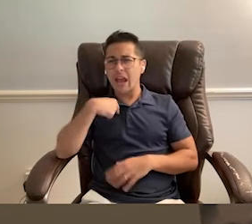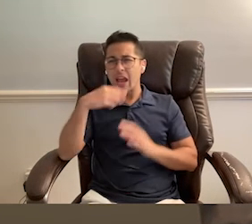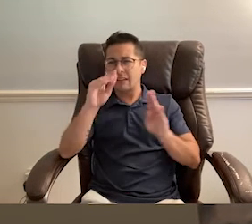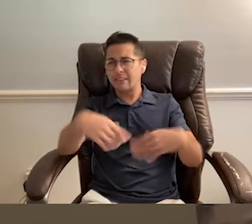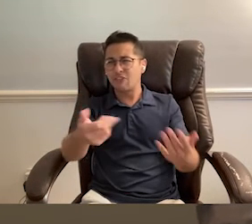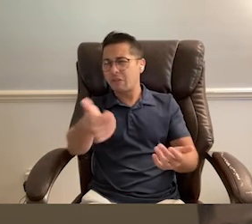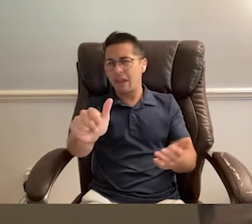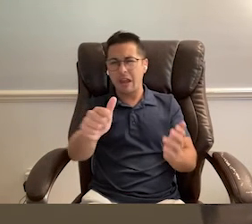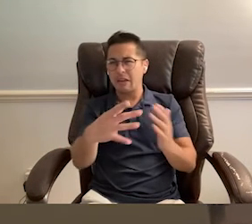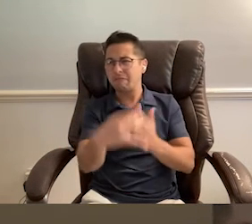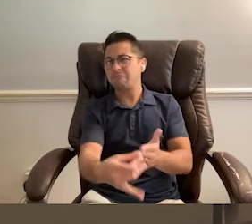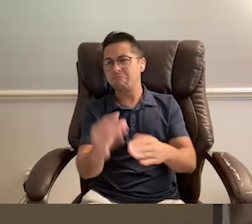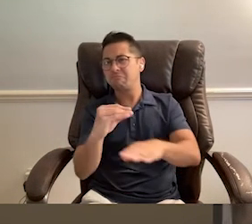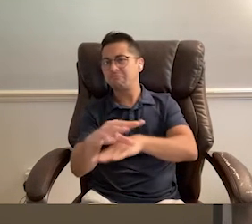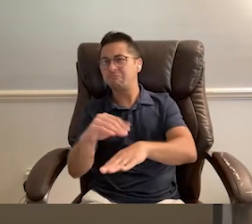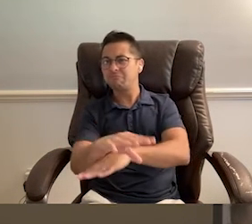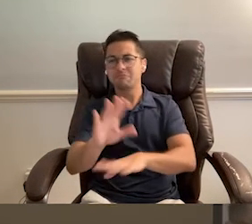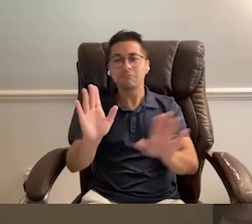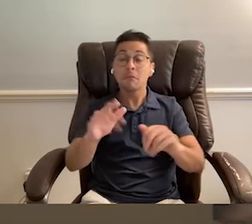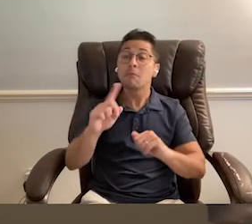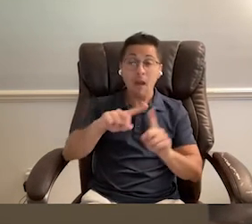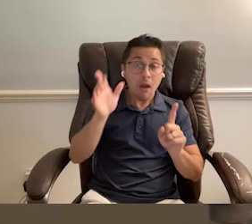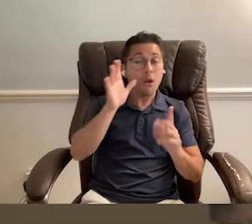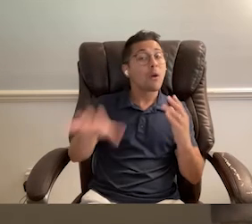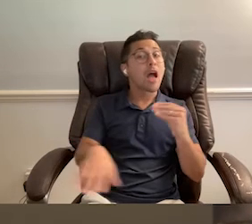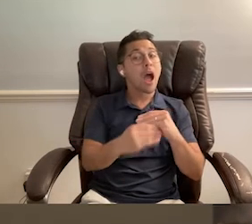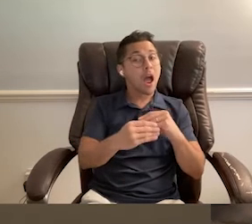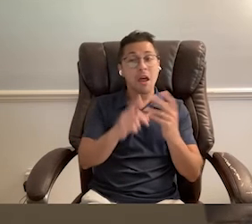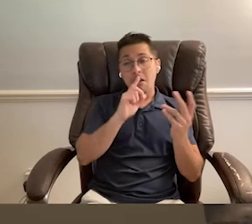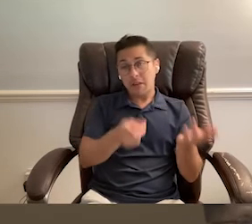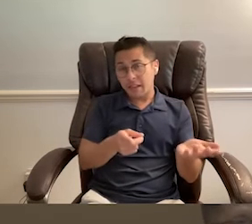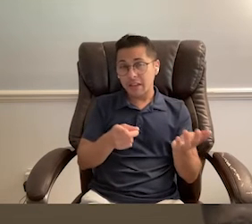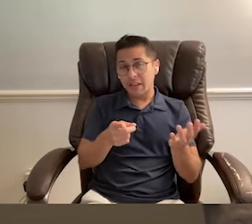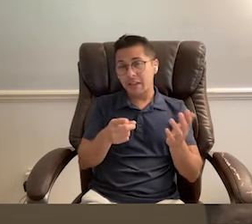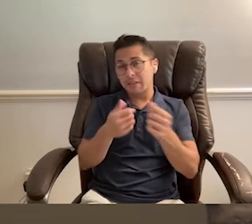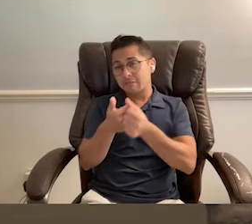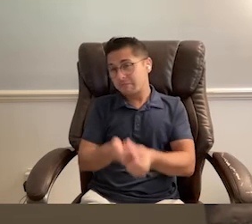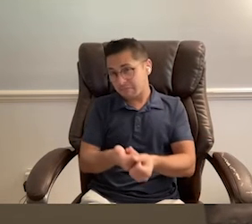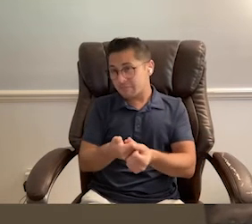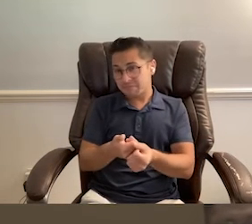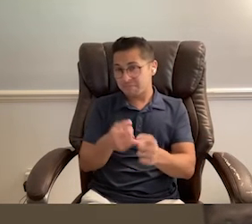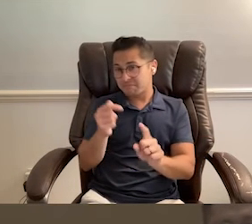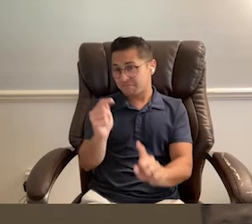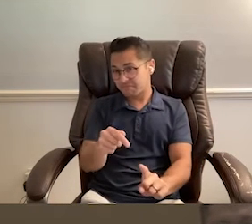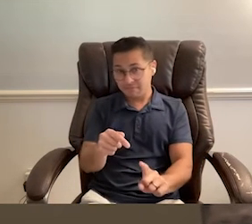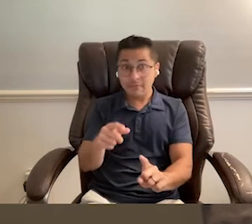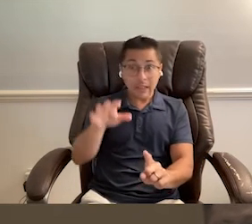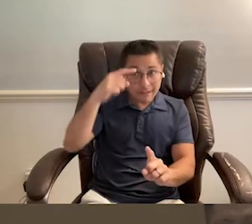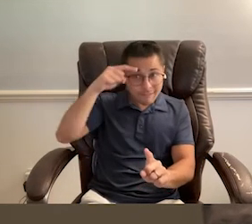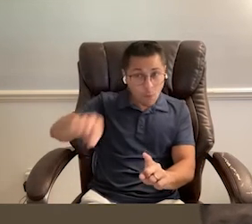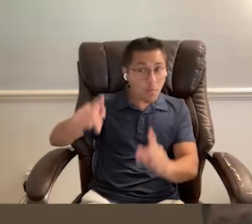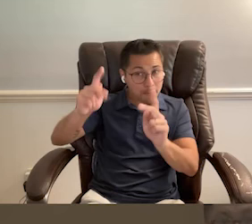we'll add that it's ultimately down to this basic line. Is it for the person with the disability,